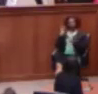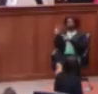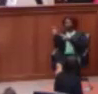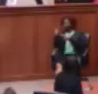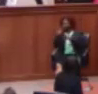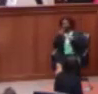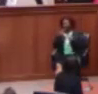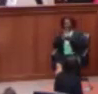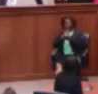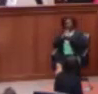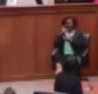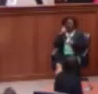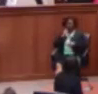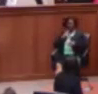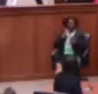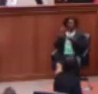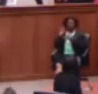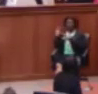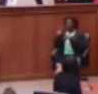you for you who